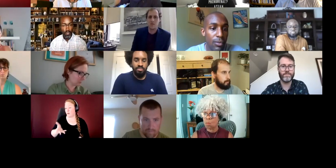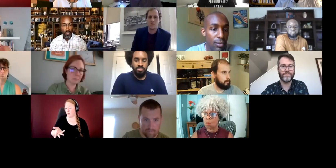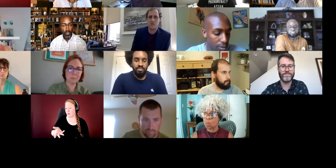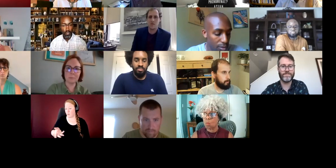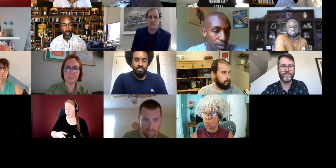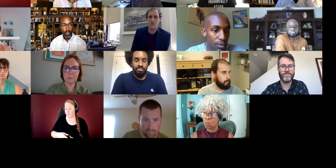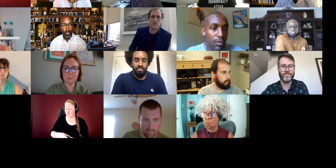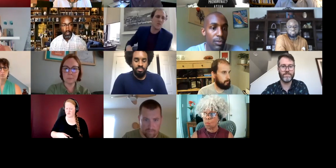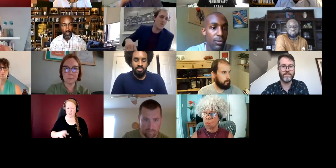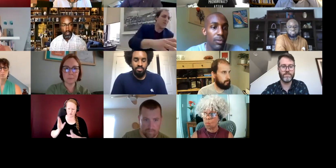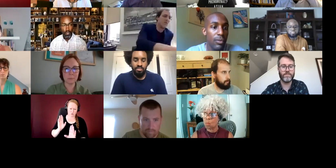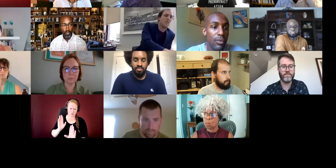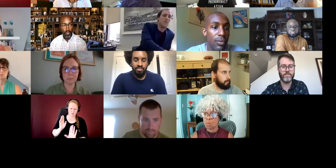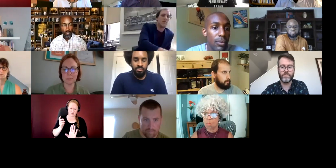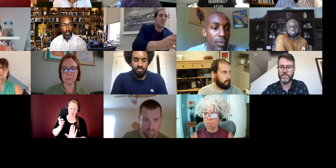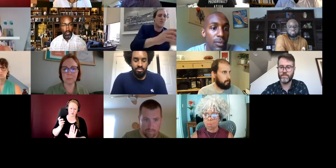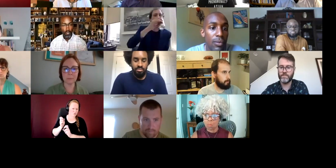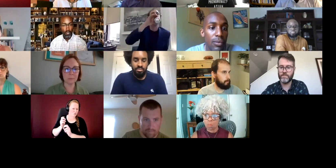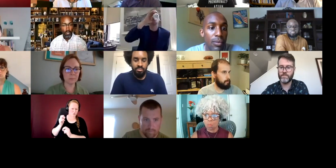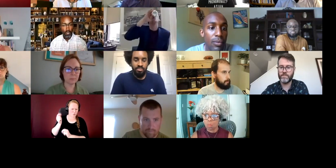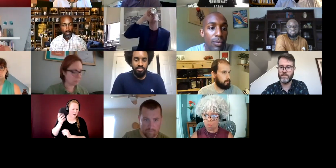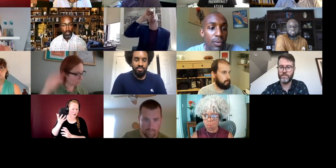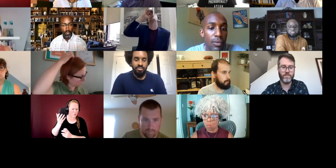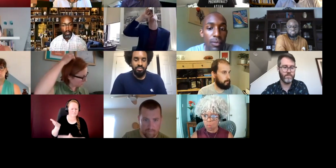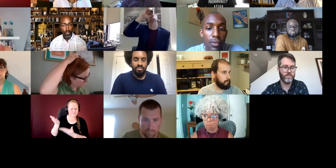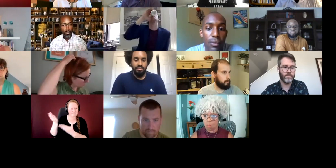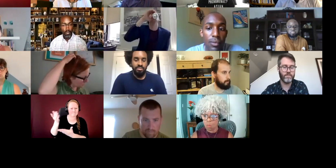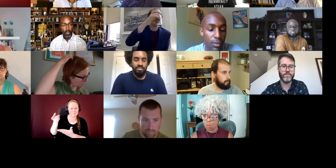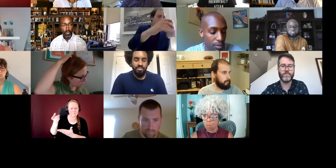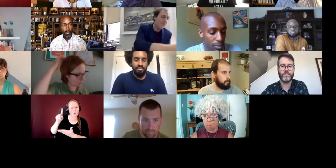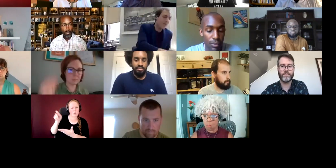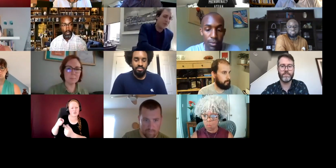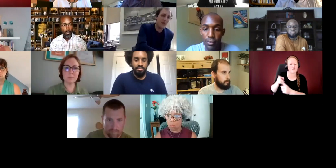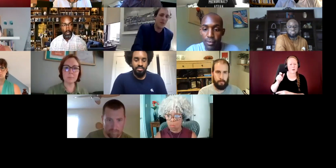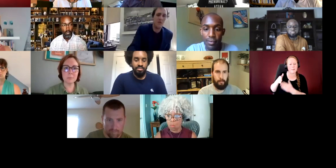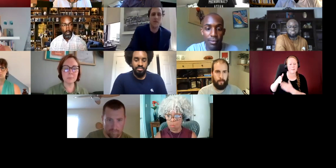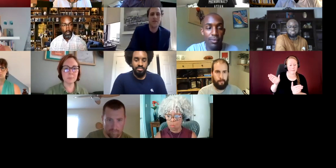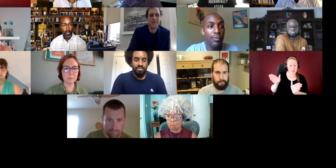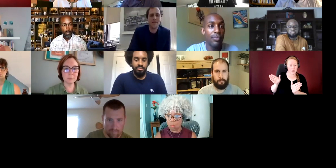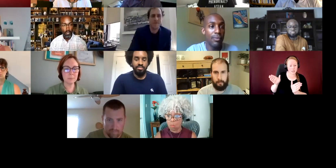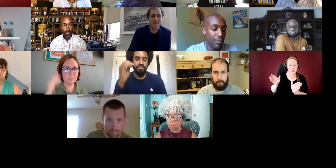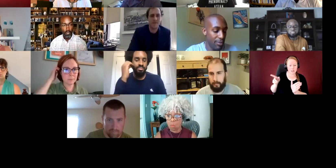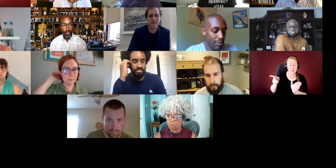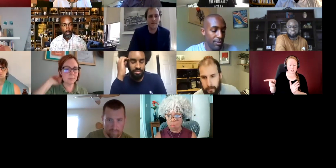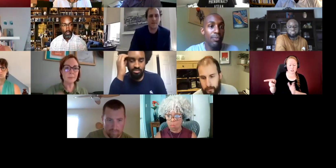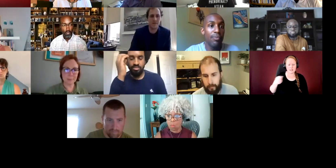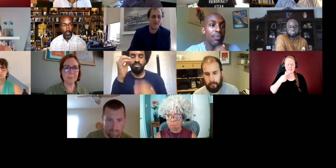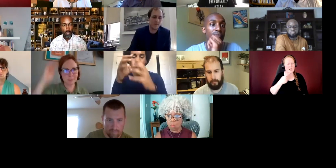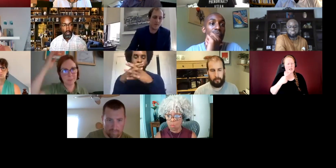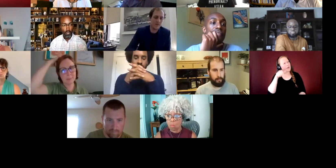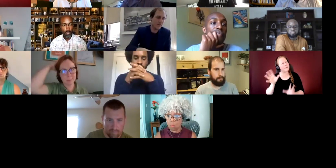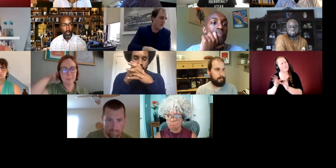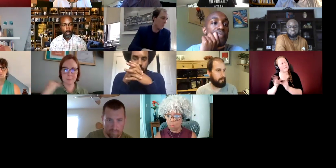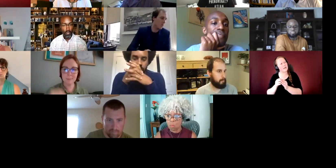quick, I want to lift up a question that was in the Q&A from the public, which is, will these meetings be available later